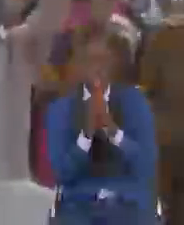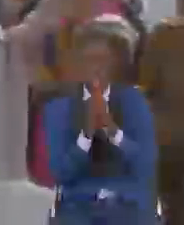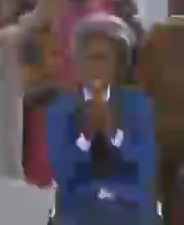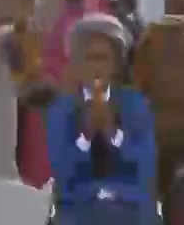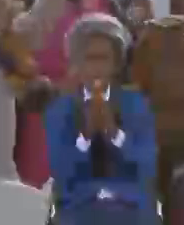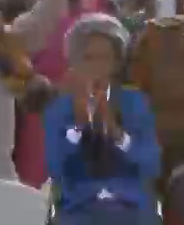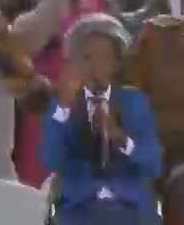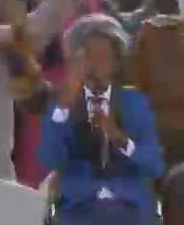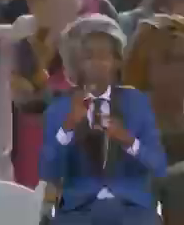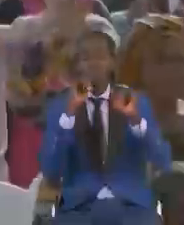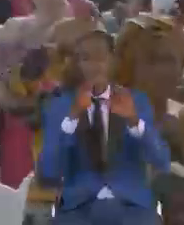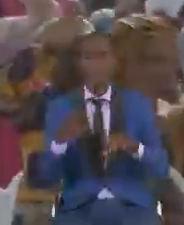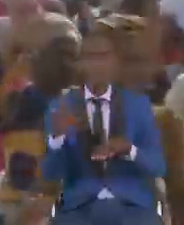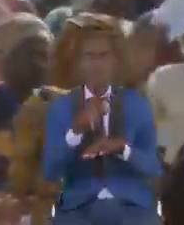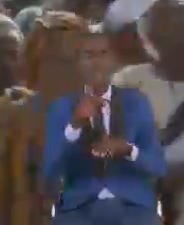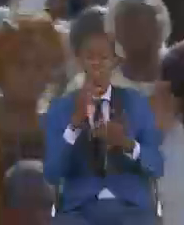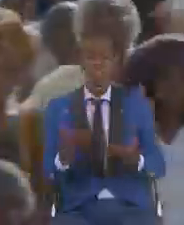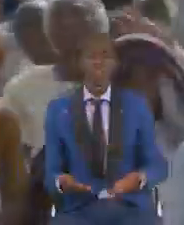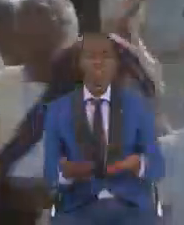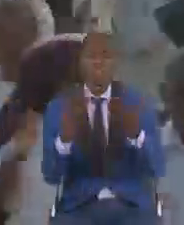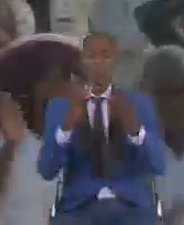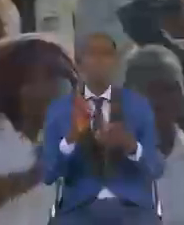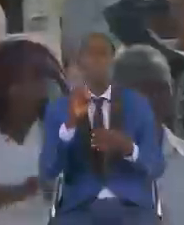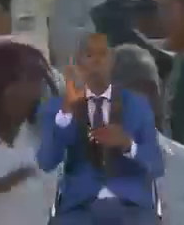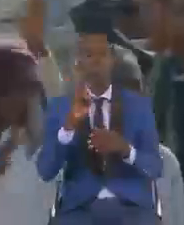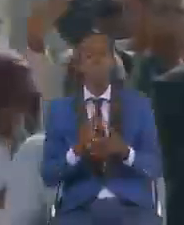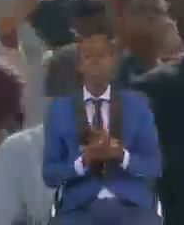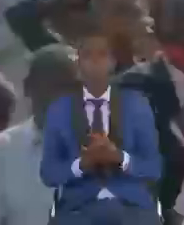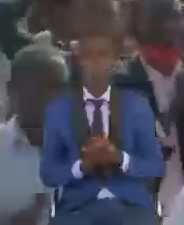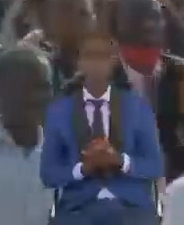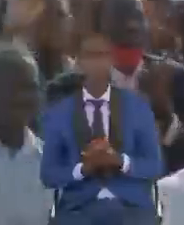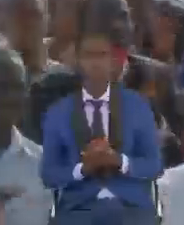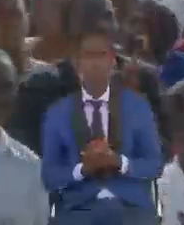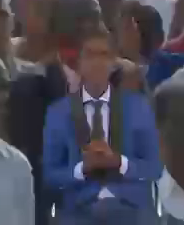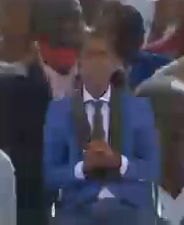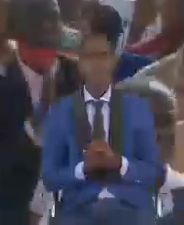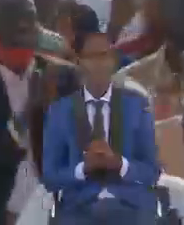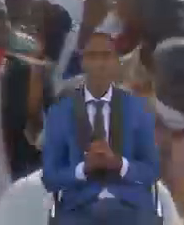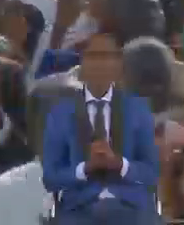God bless you. You are lifted up. You are lifted.